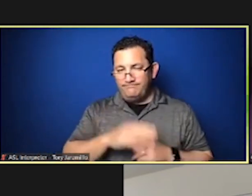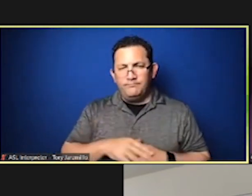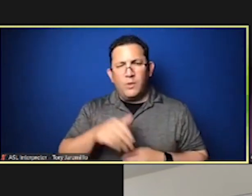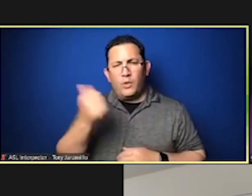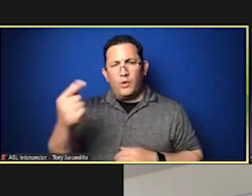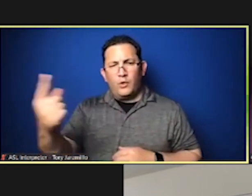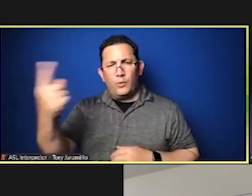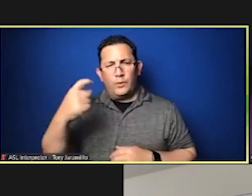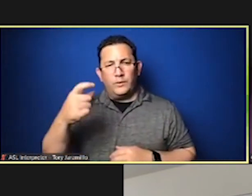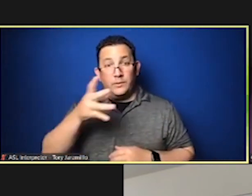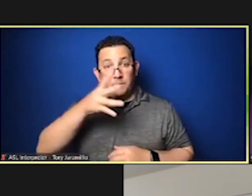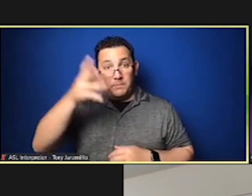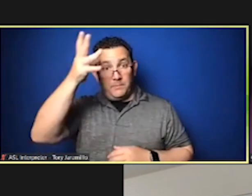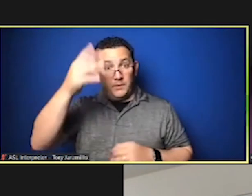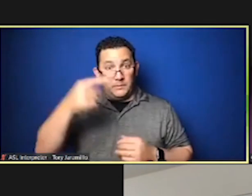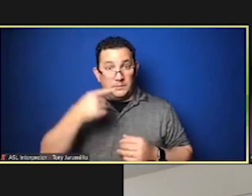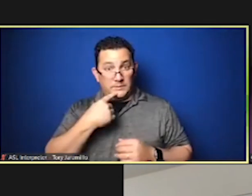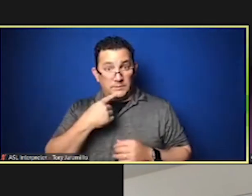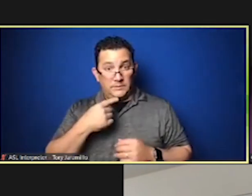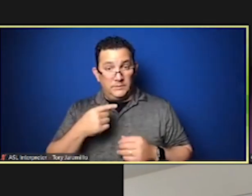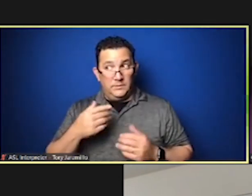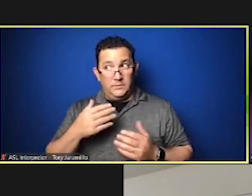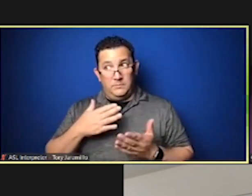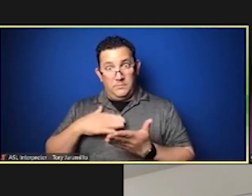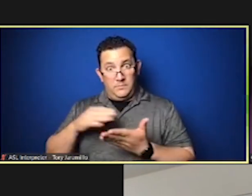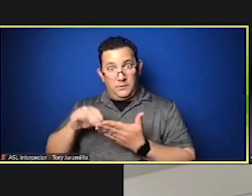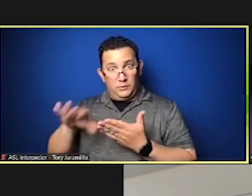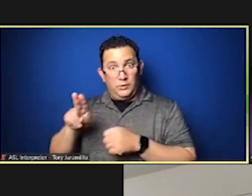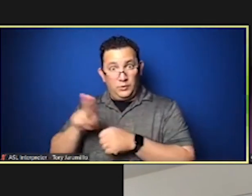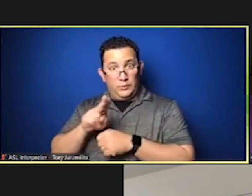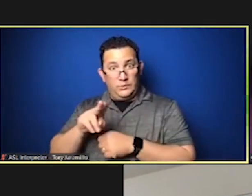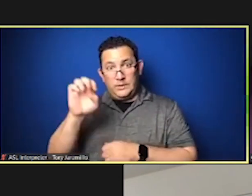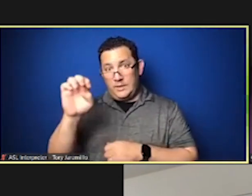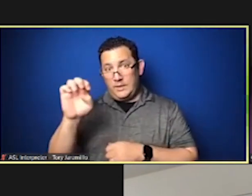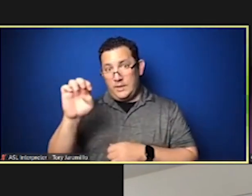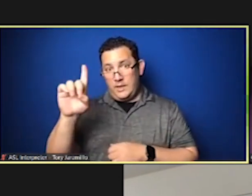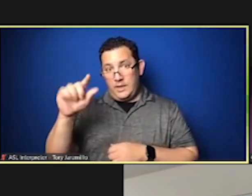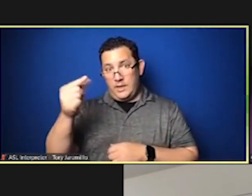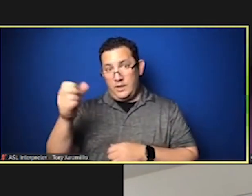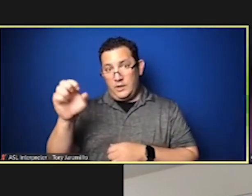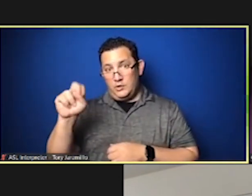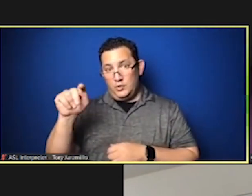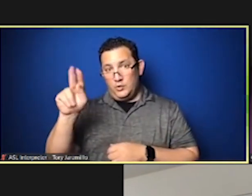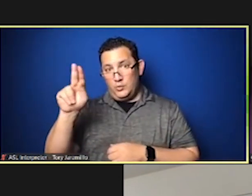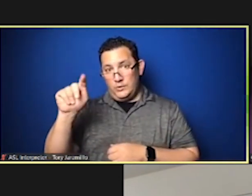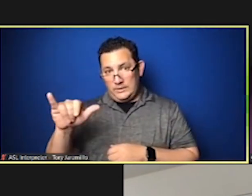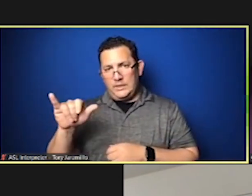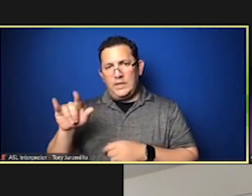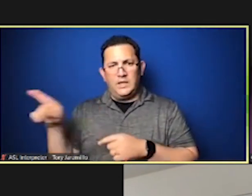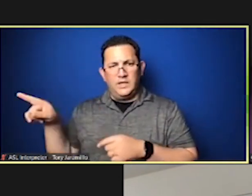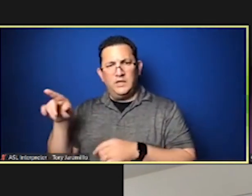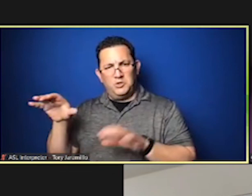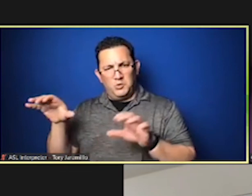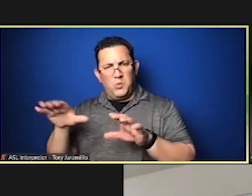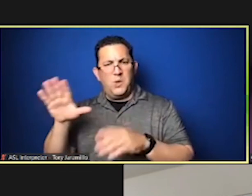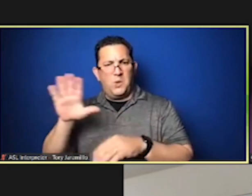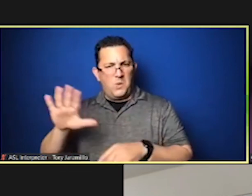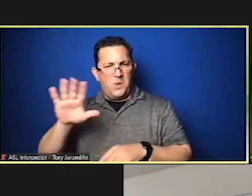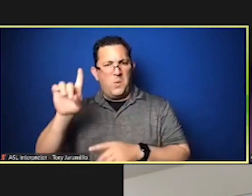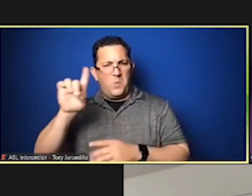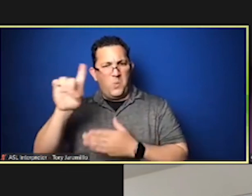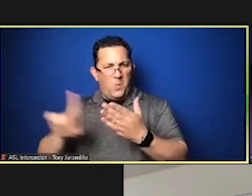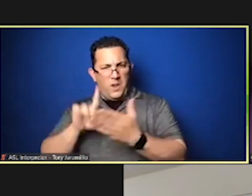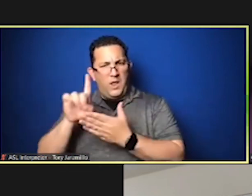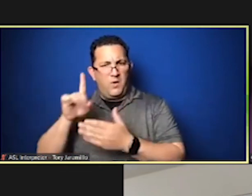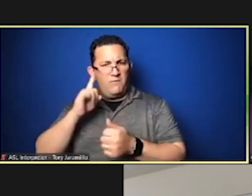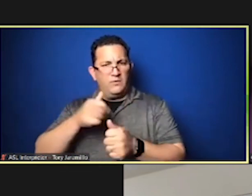from a parent whose student is using Edgenuity, and the student spends about an hour on each class, but what's the